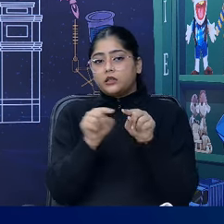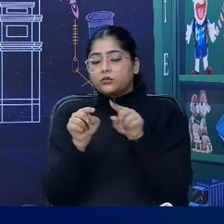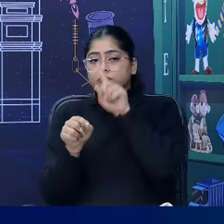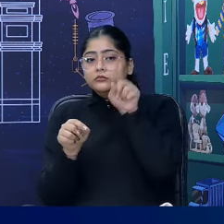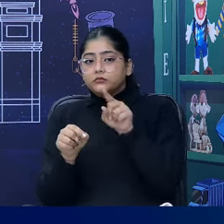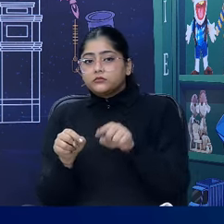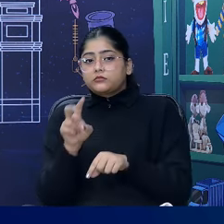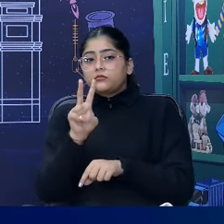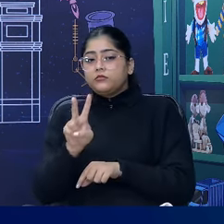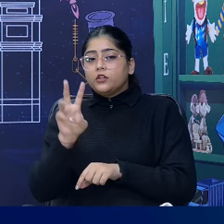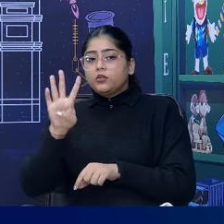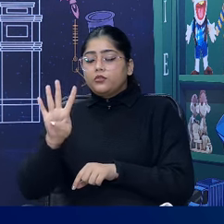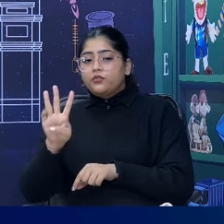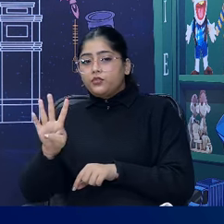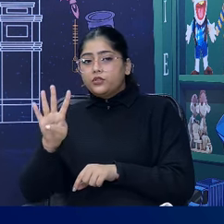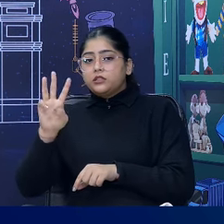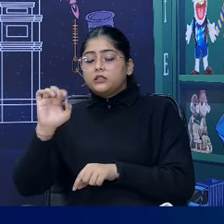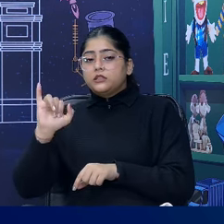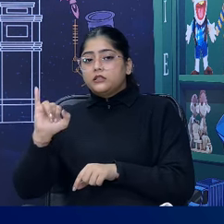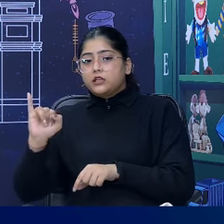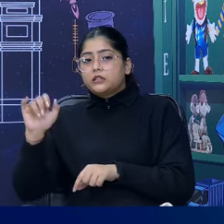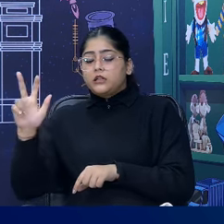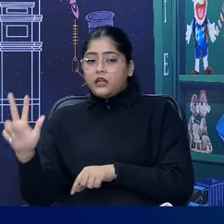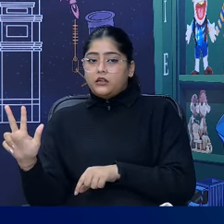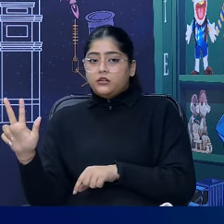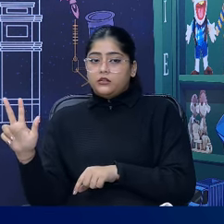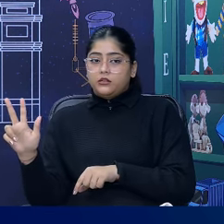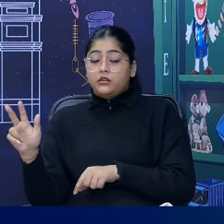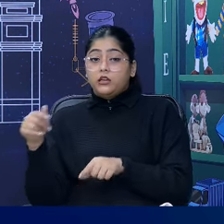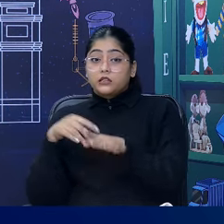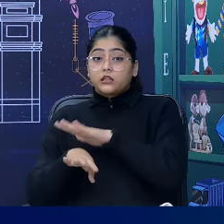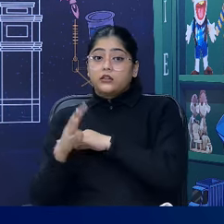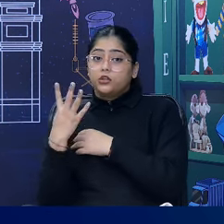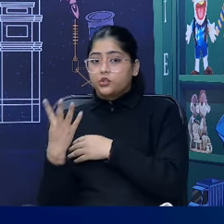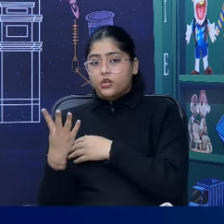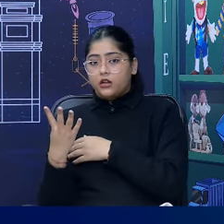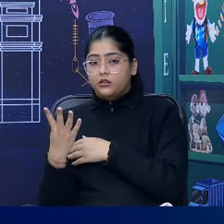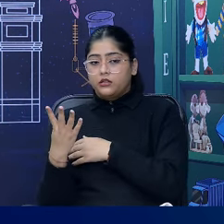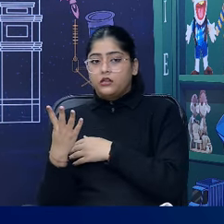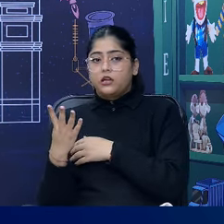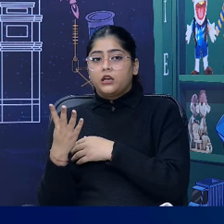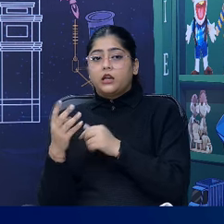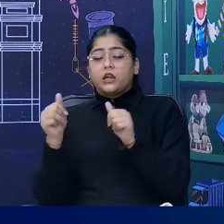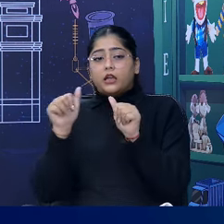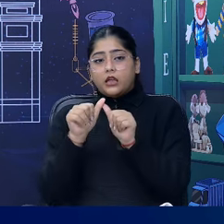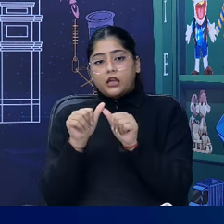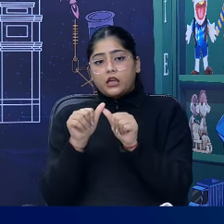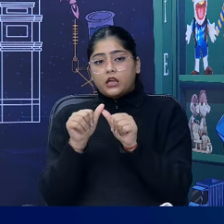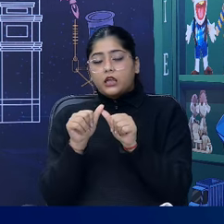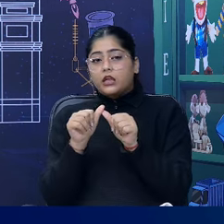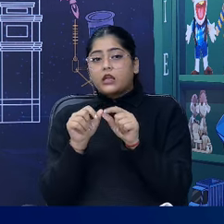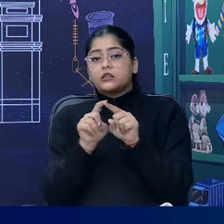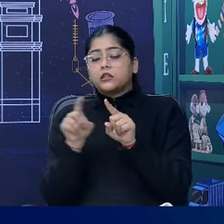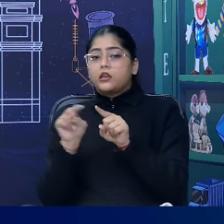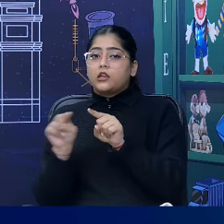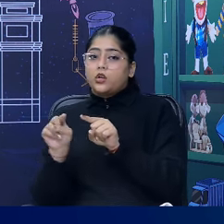2, 4, 6, 8. The number of elements are 4. So, A is not equivalent